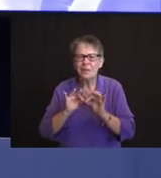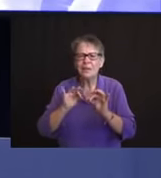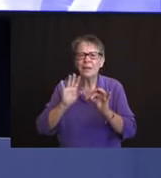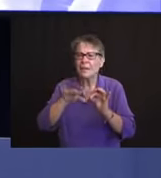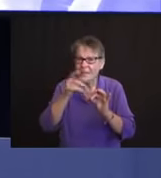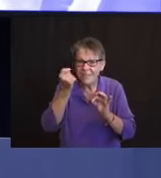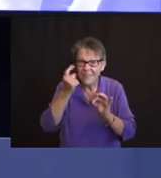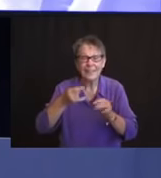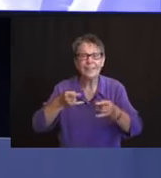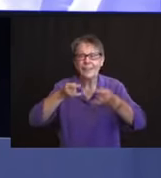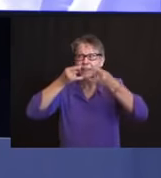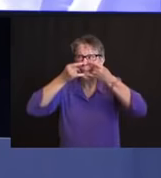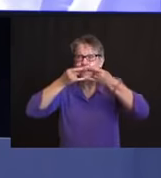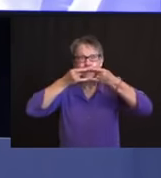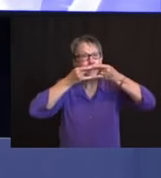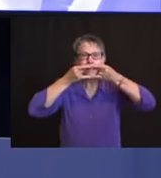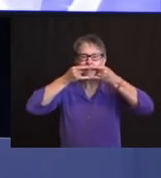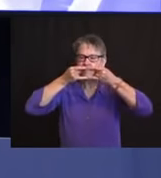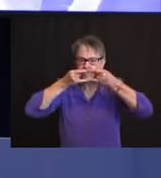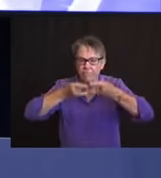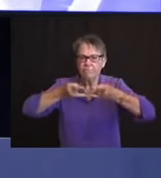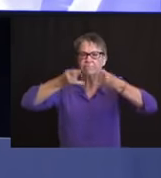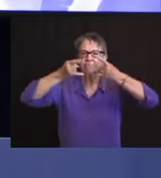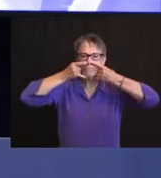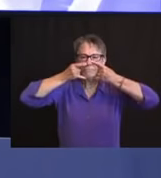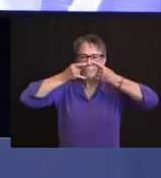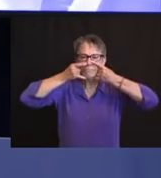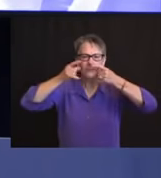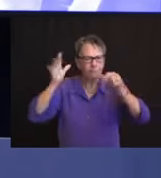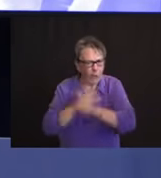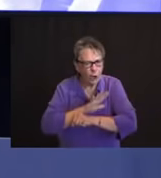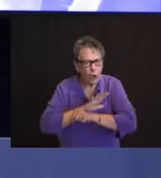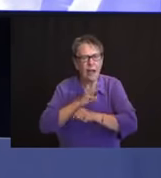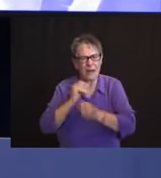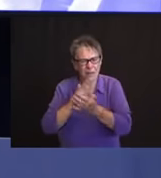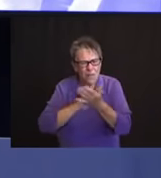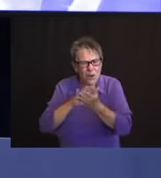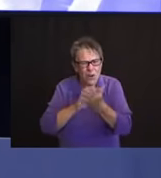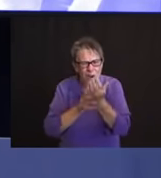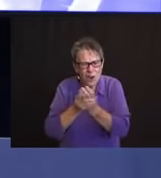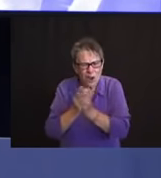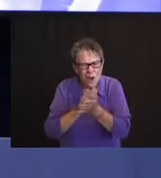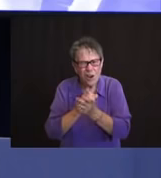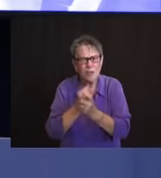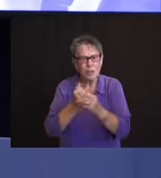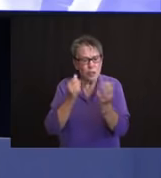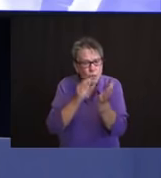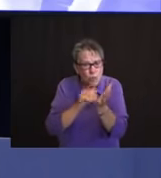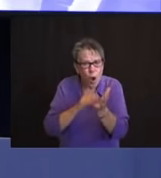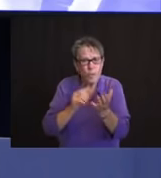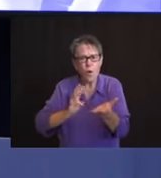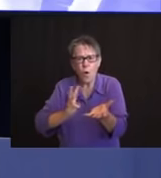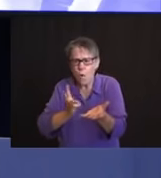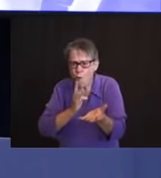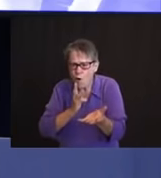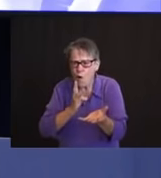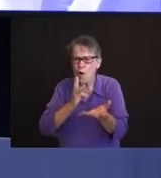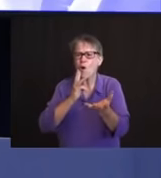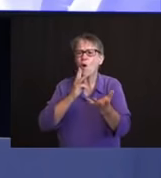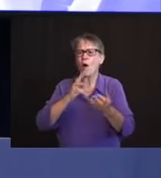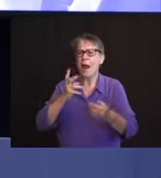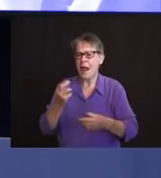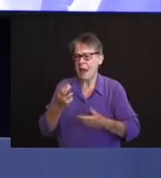others. Clean your hands often, either with soap and water for 20 seconds or with hand sanitizer that contains at least